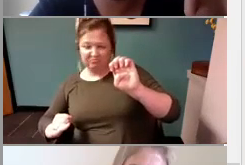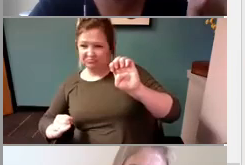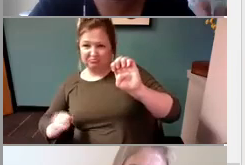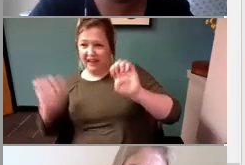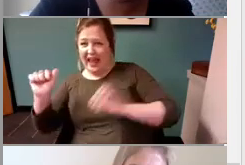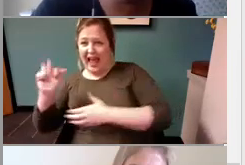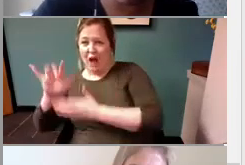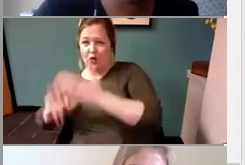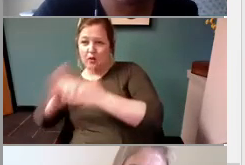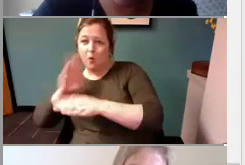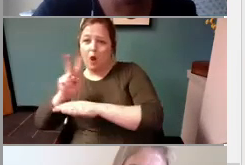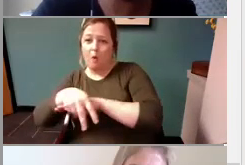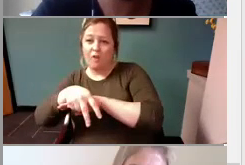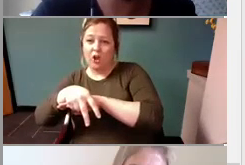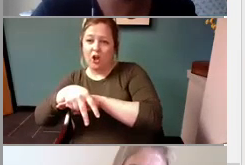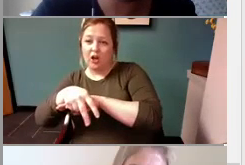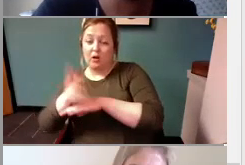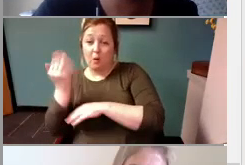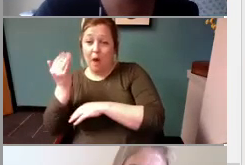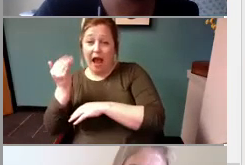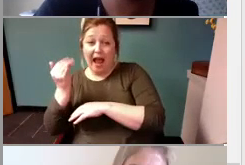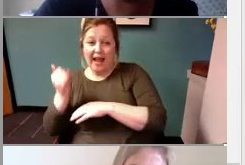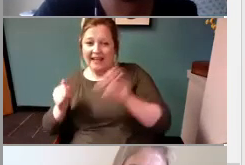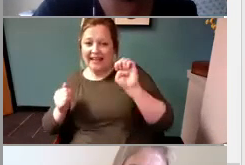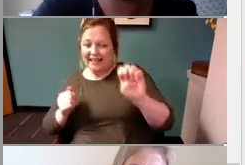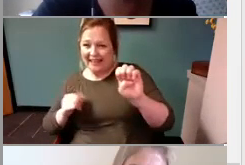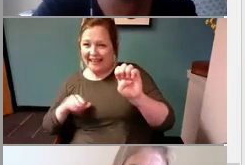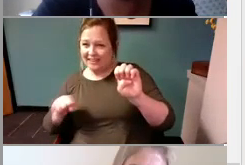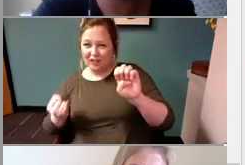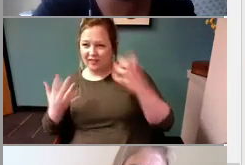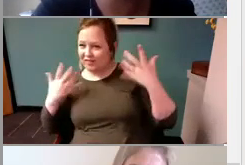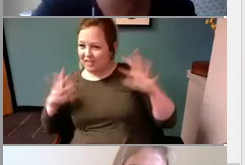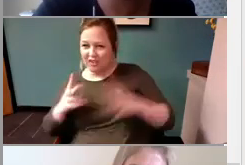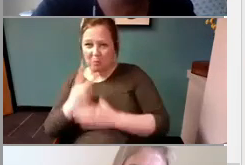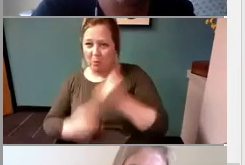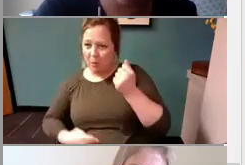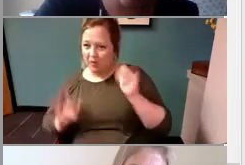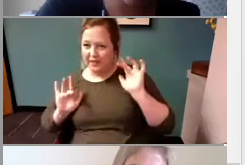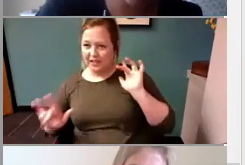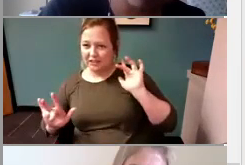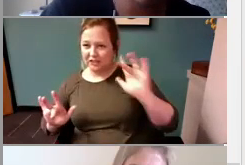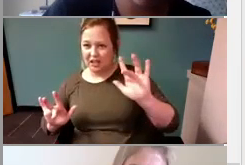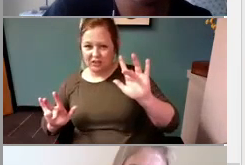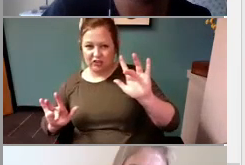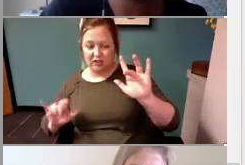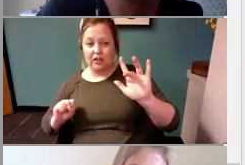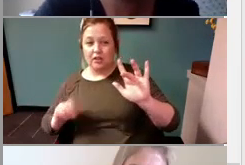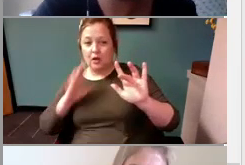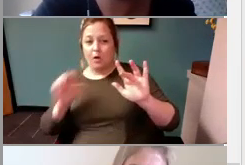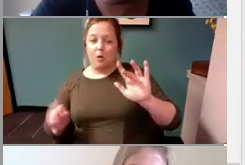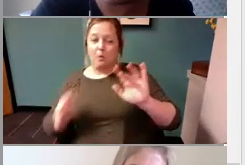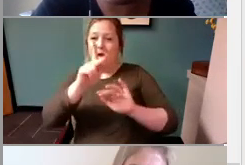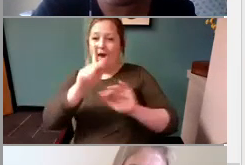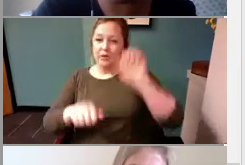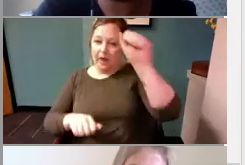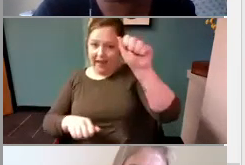visited. So it comes back to E, and then it comes back to A. But, I mean, it comes back to I, and then it comes back to E.